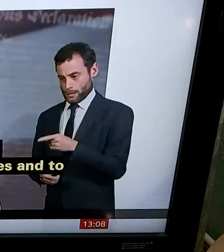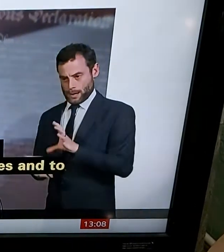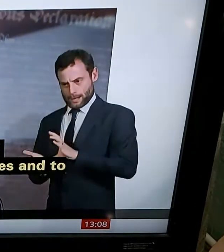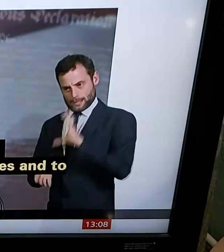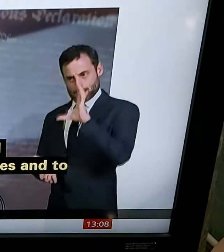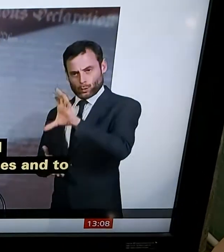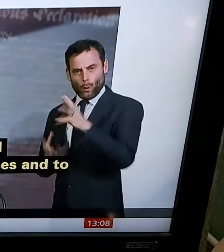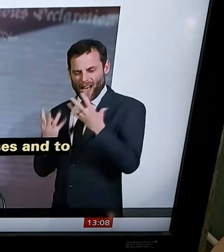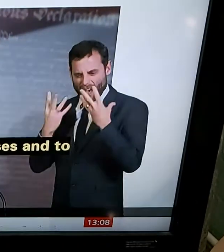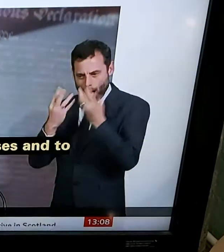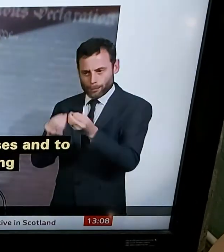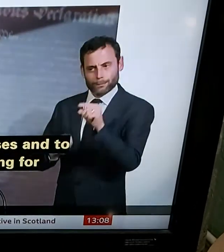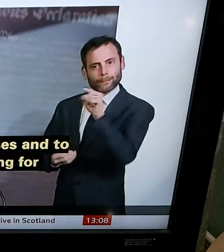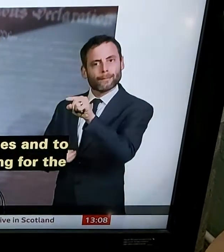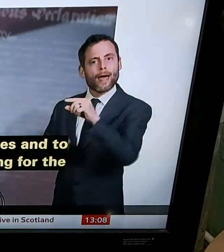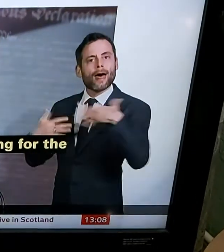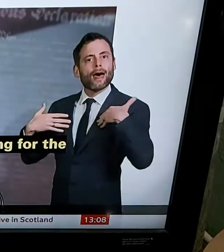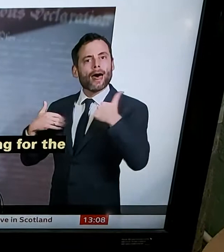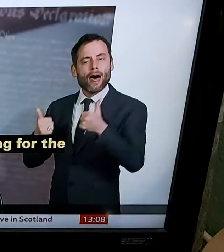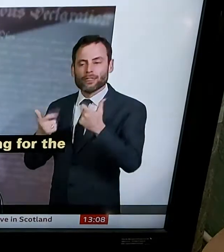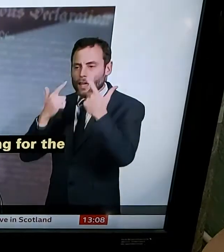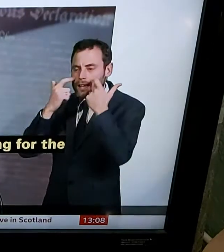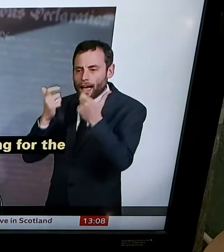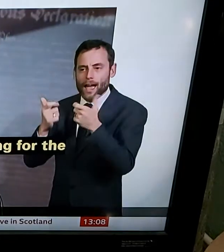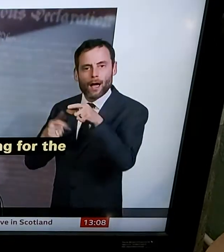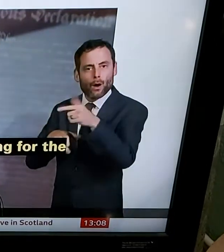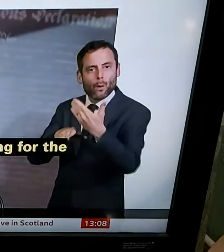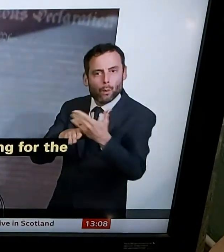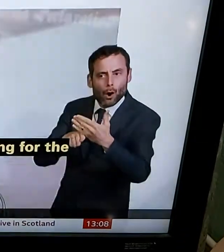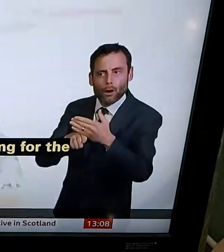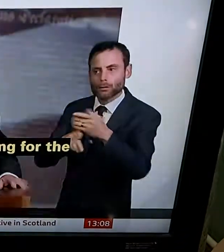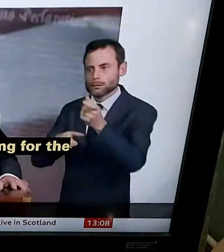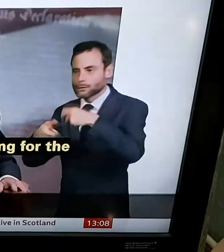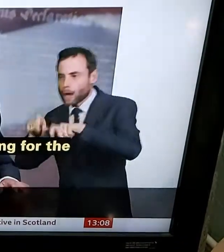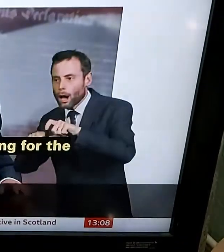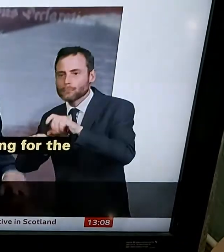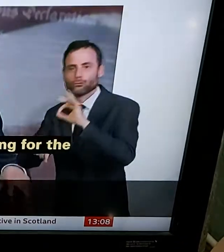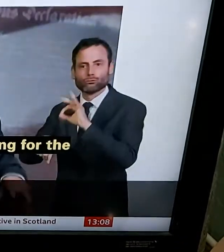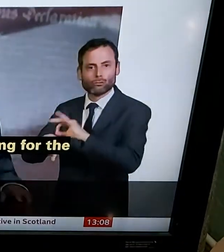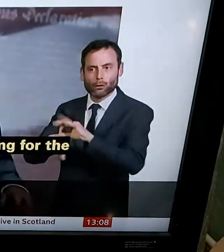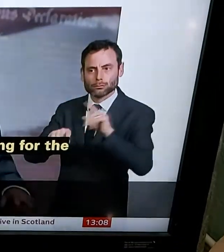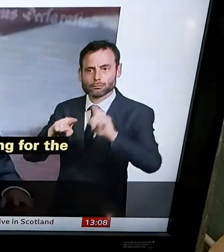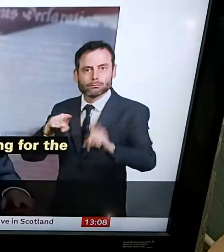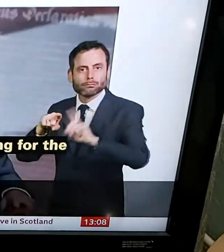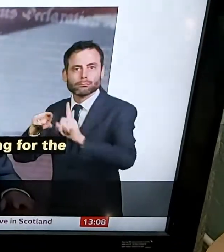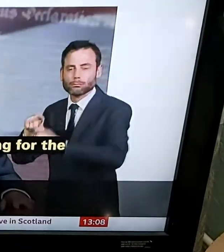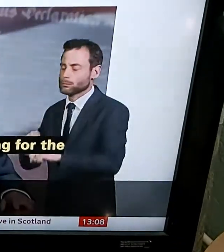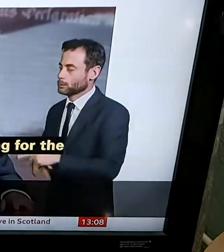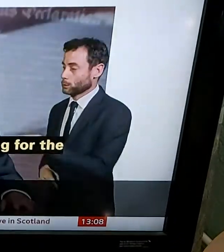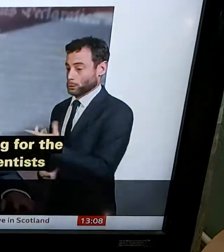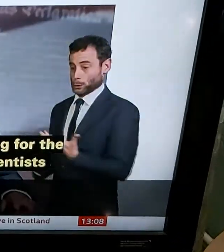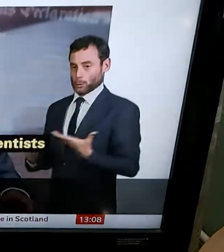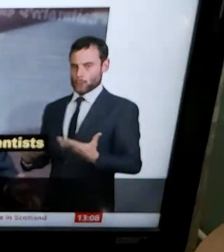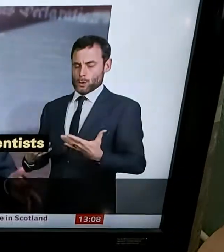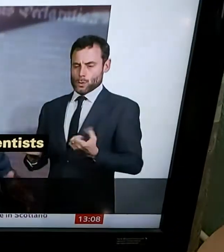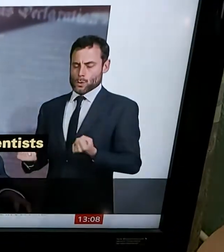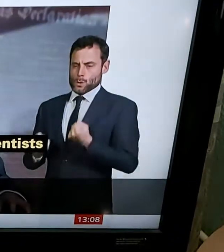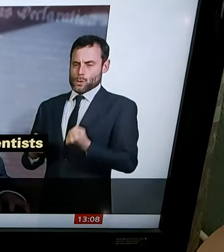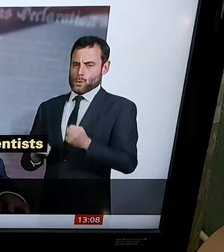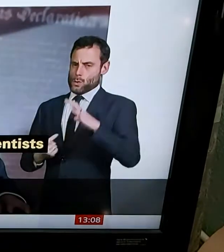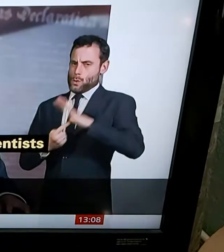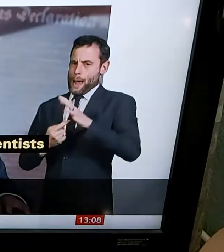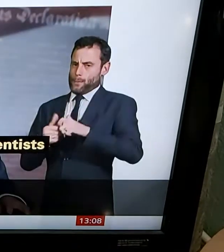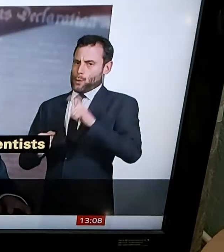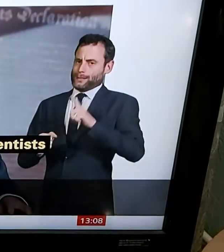the healthcare workers and the scientists and the doctors. It's a historic day because it matches